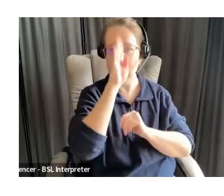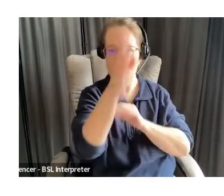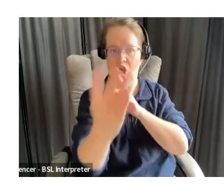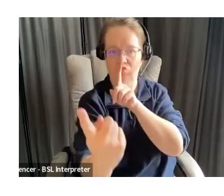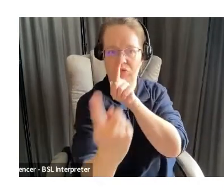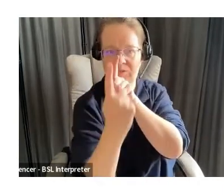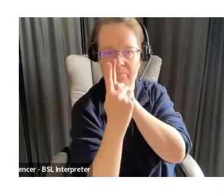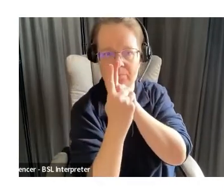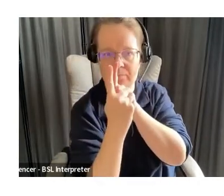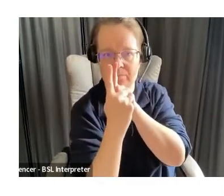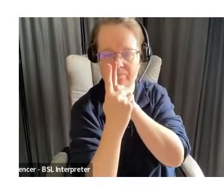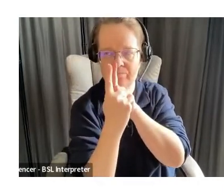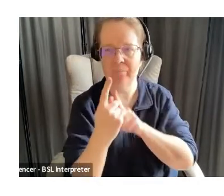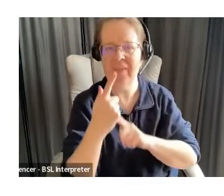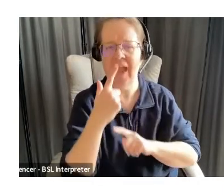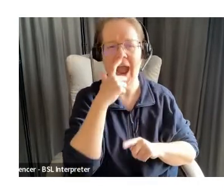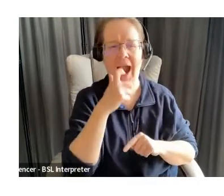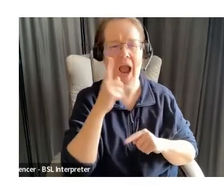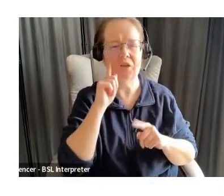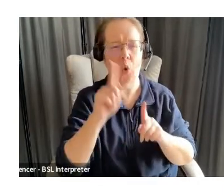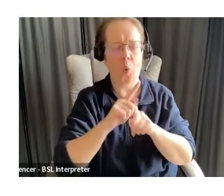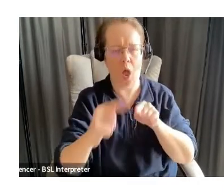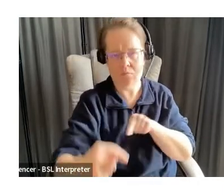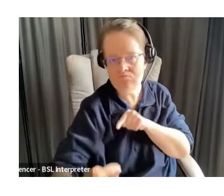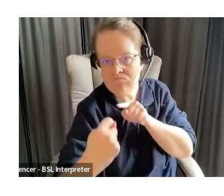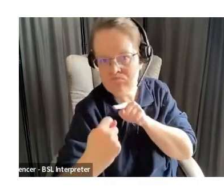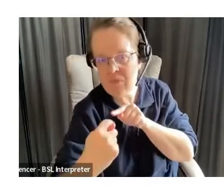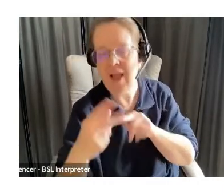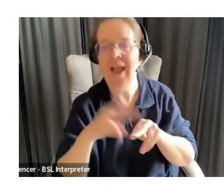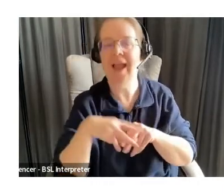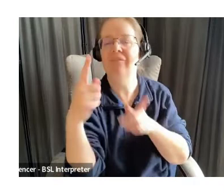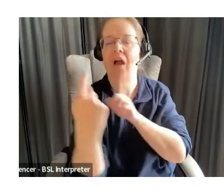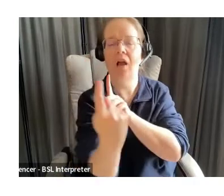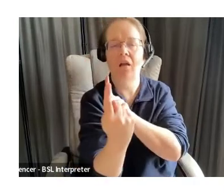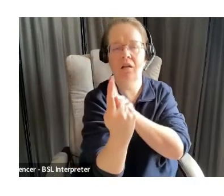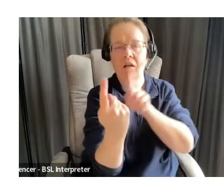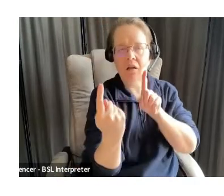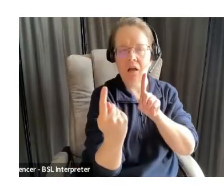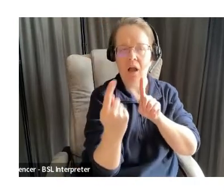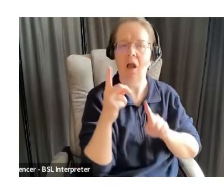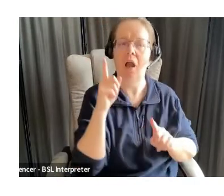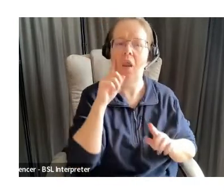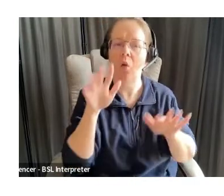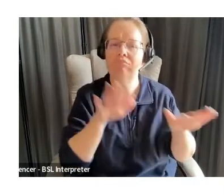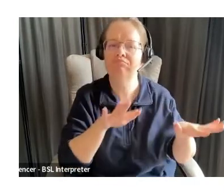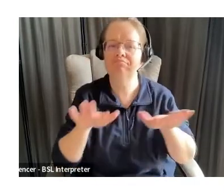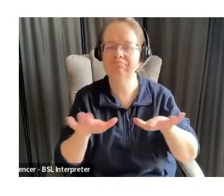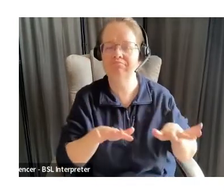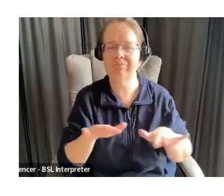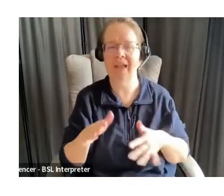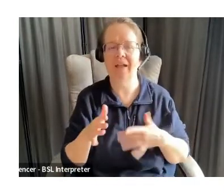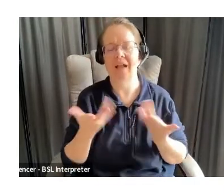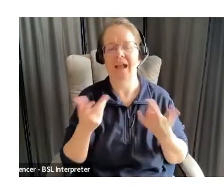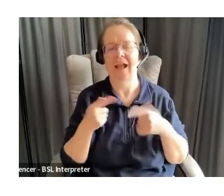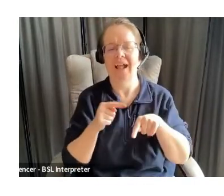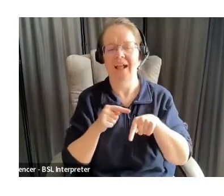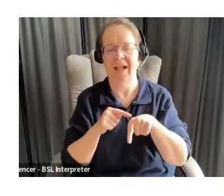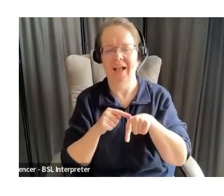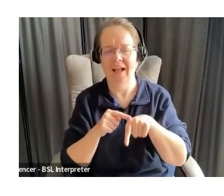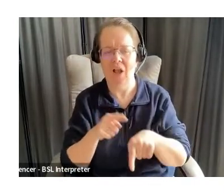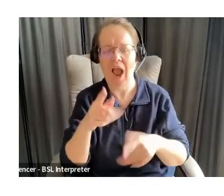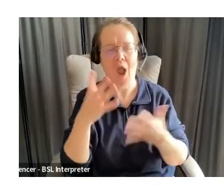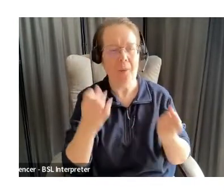be seen as quite combative. So sitting to the left of an interview can be helpful. Does anyone have a power pose? Do you have a